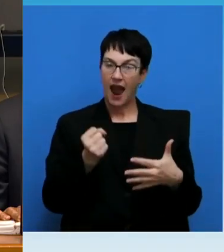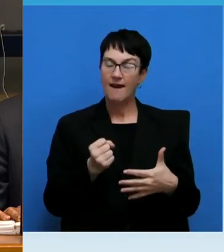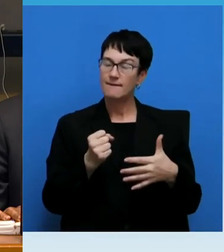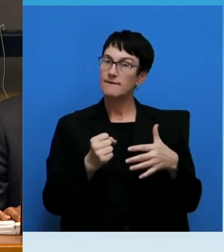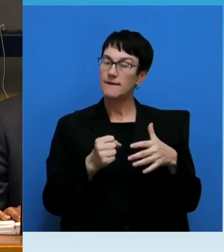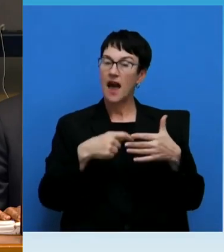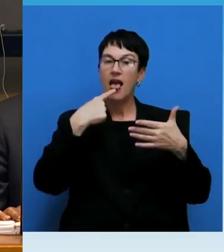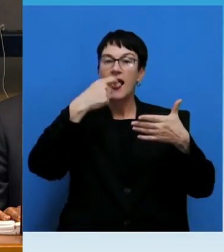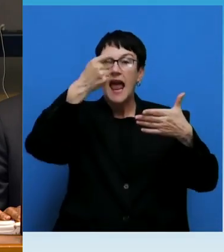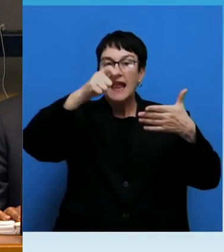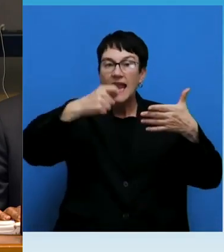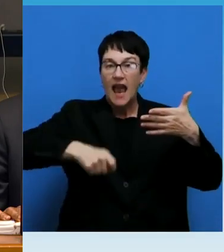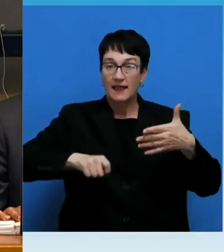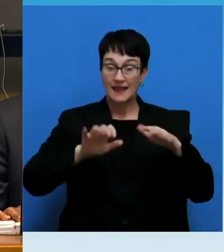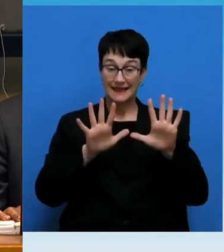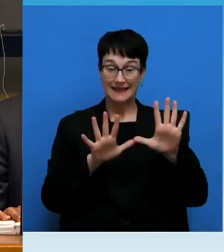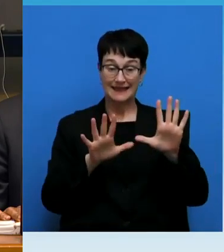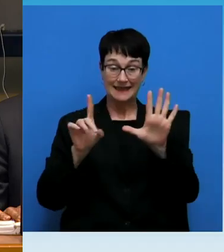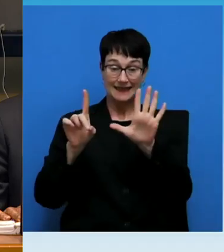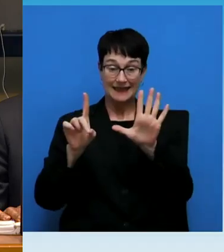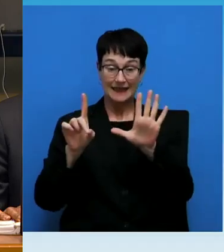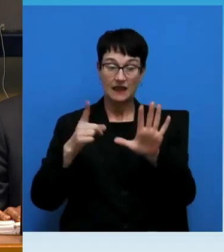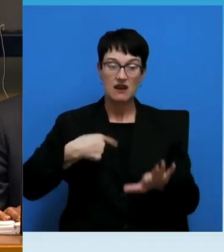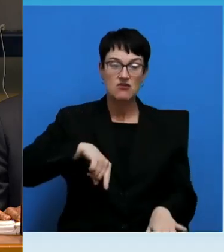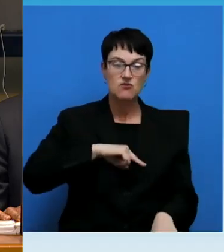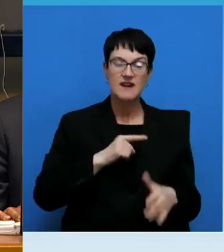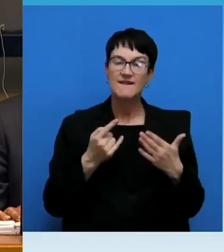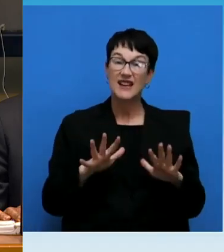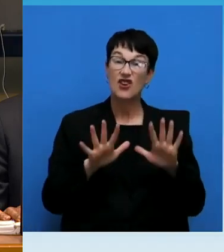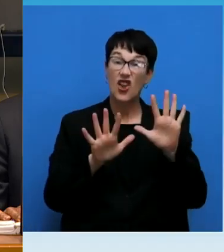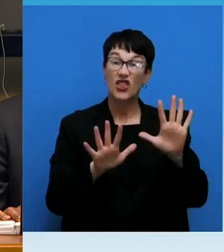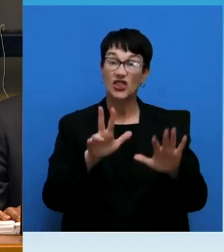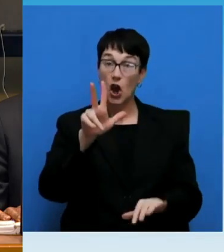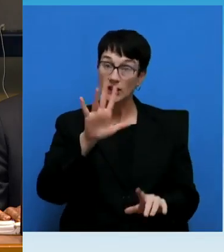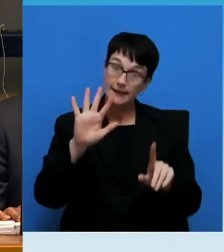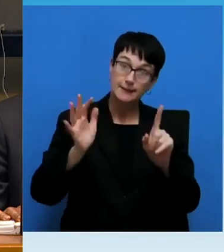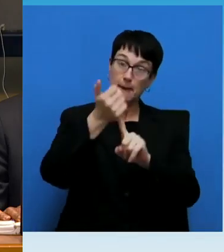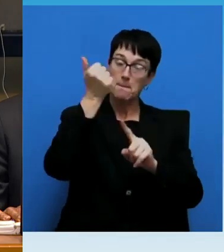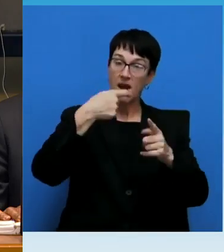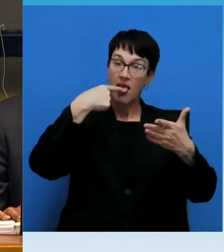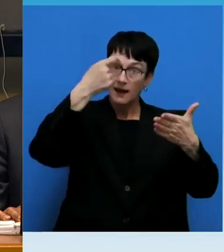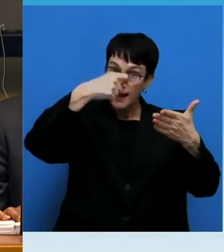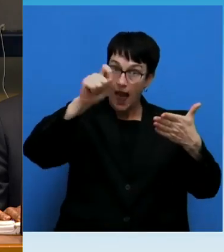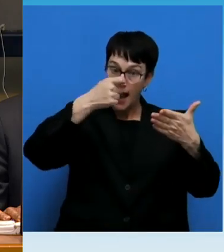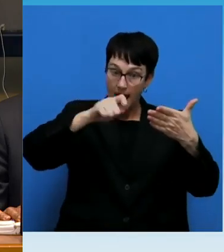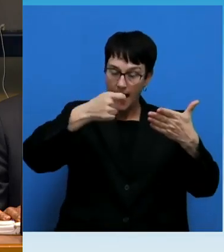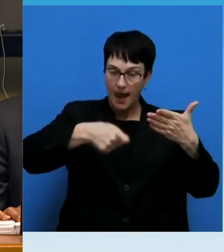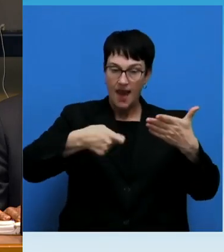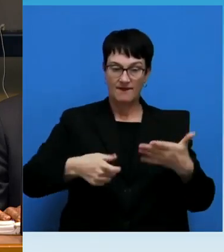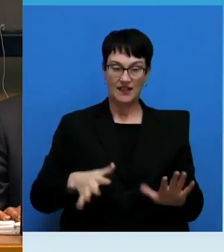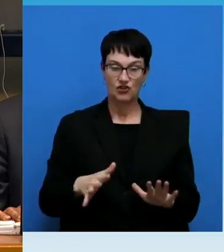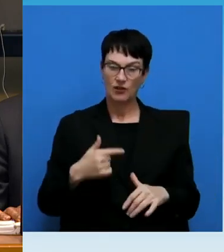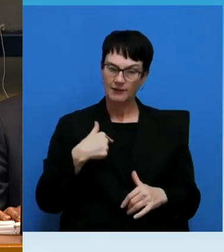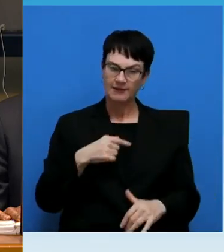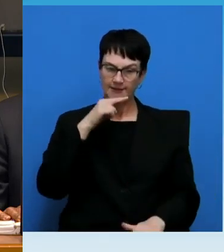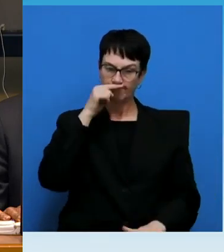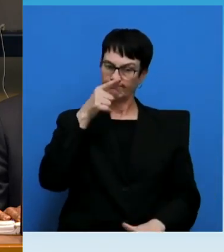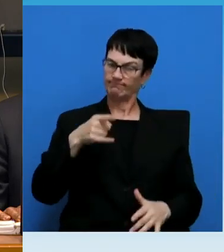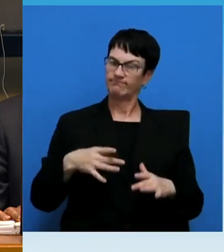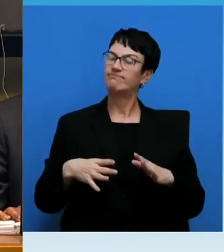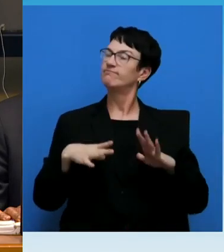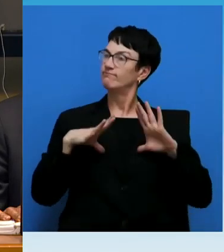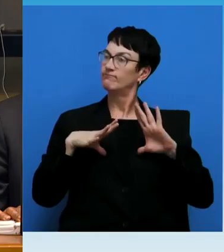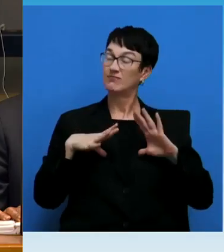We are not taking this progress for granted. Today, UNDIS continues to drive learning and improvement in the development of